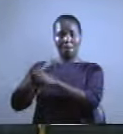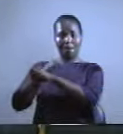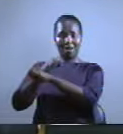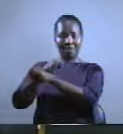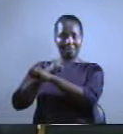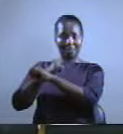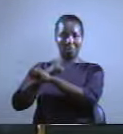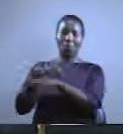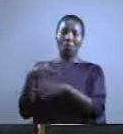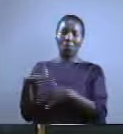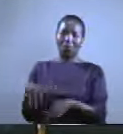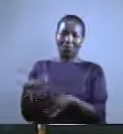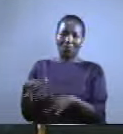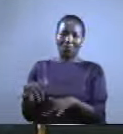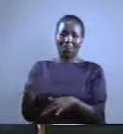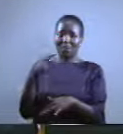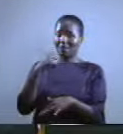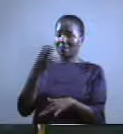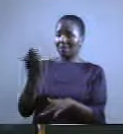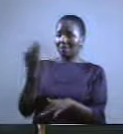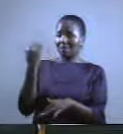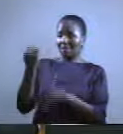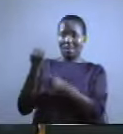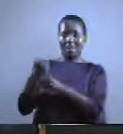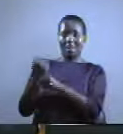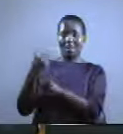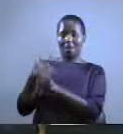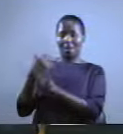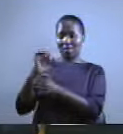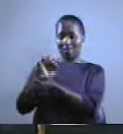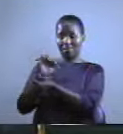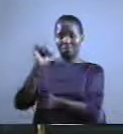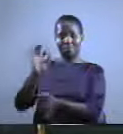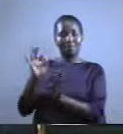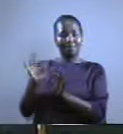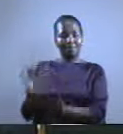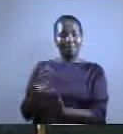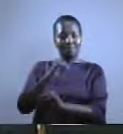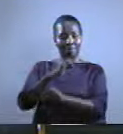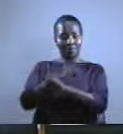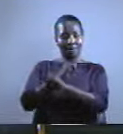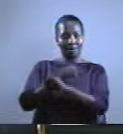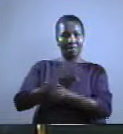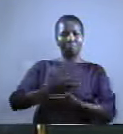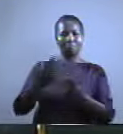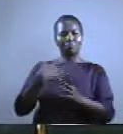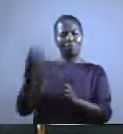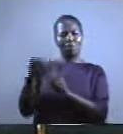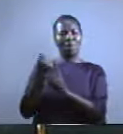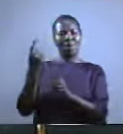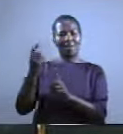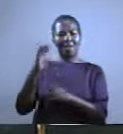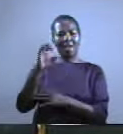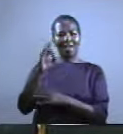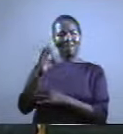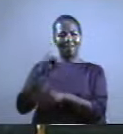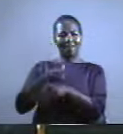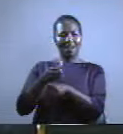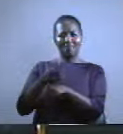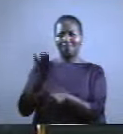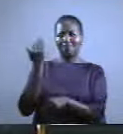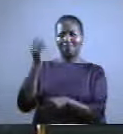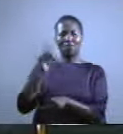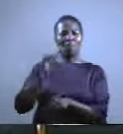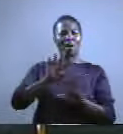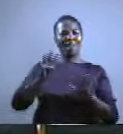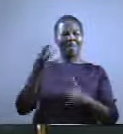less, which a year after we achieved our democracy, who thrilled the nation by winning the Champions League trophy. No other